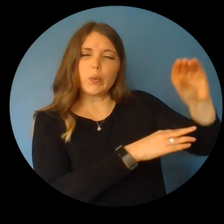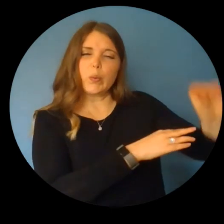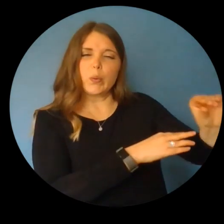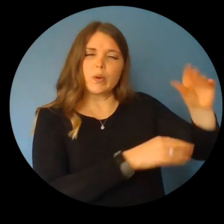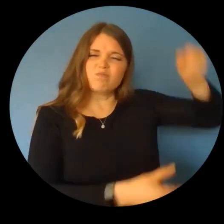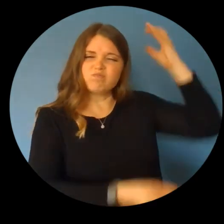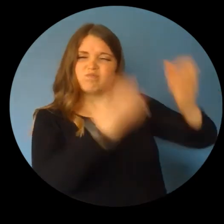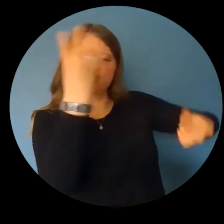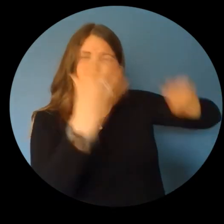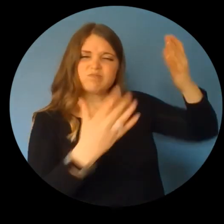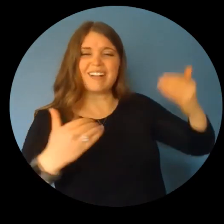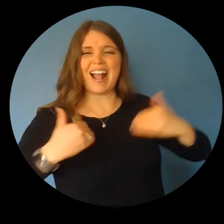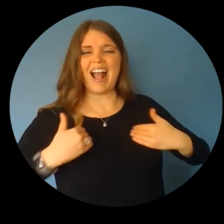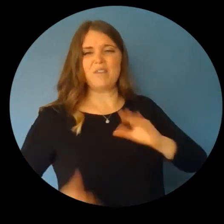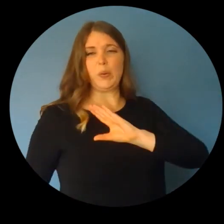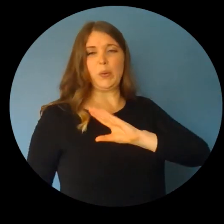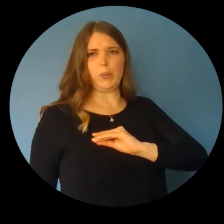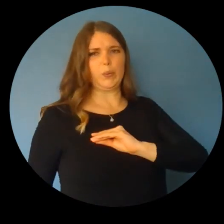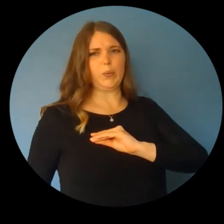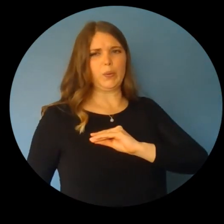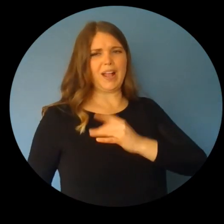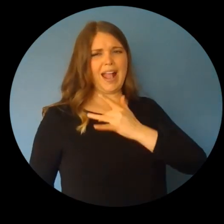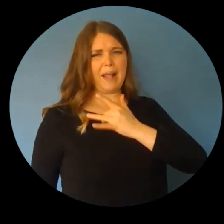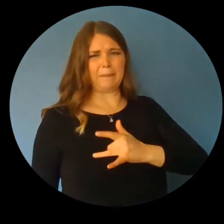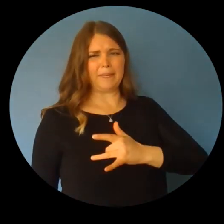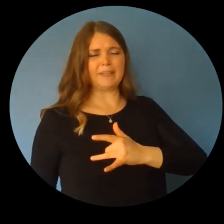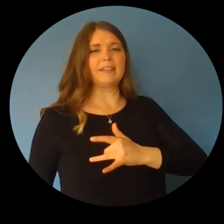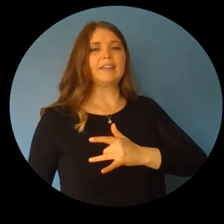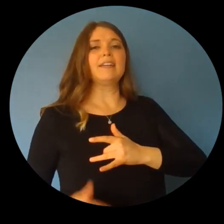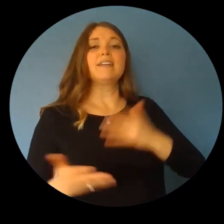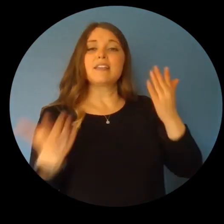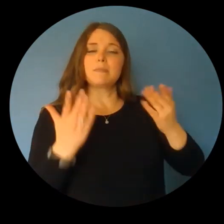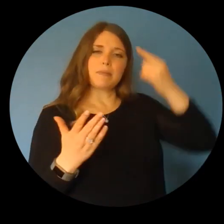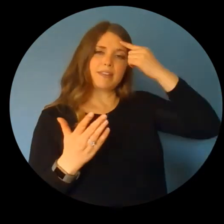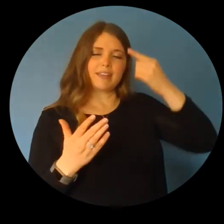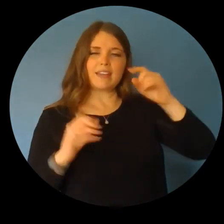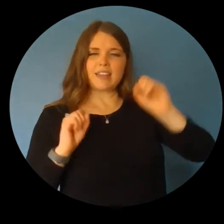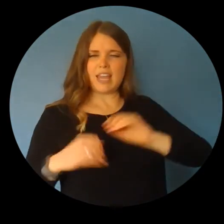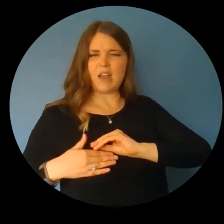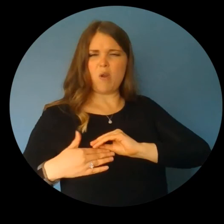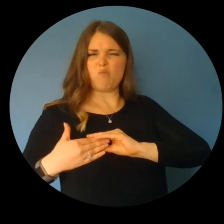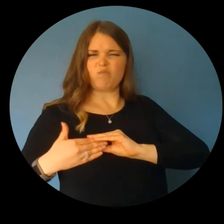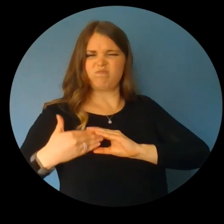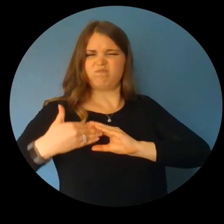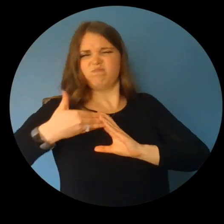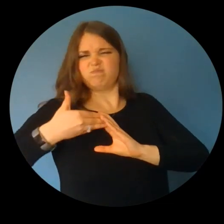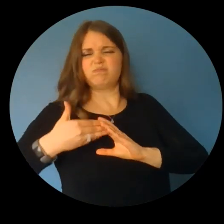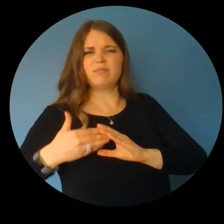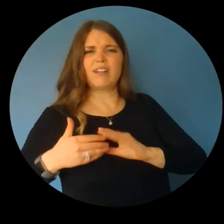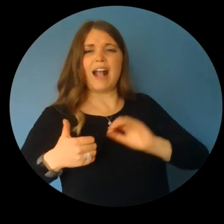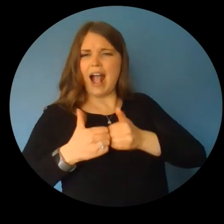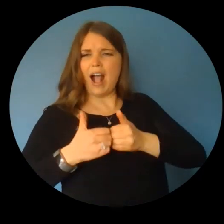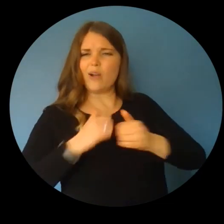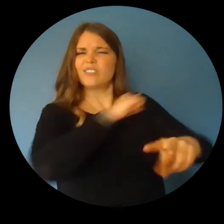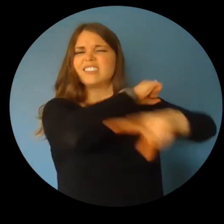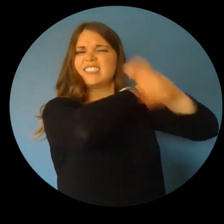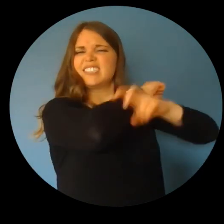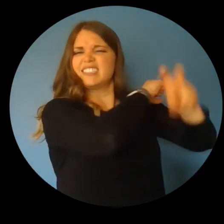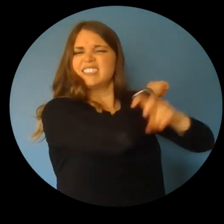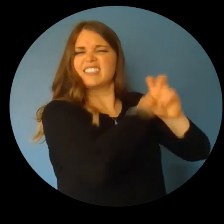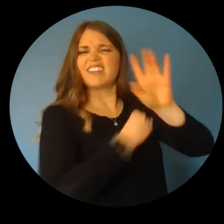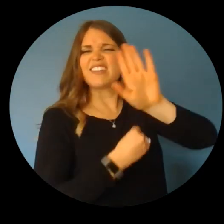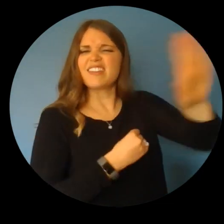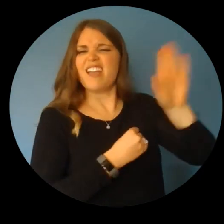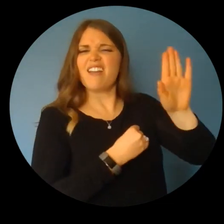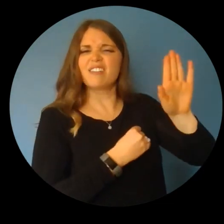bucket. They may think they can fill their own bucket by dipping into somebody else's, but that will never